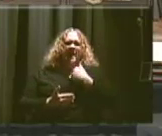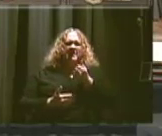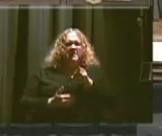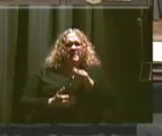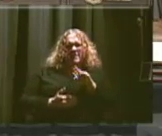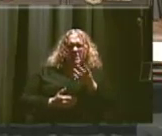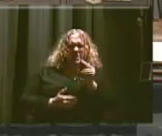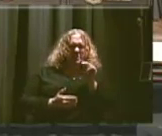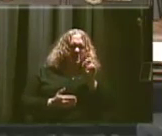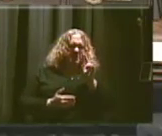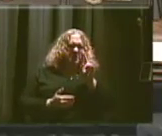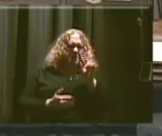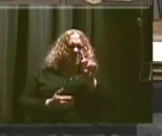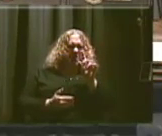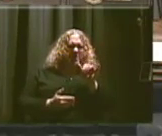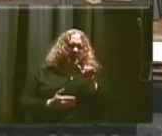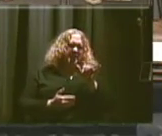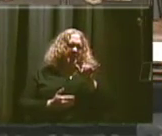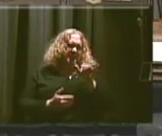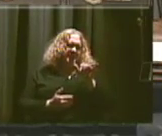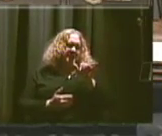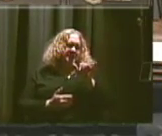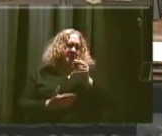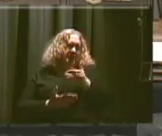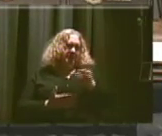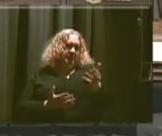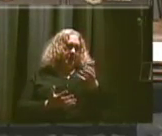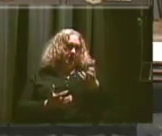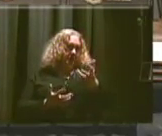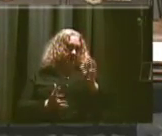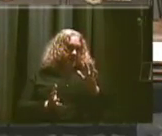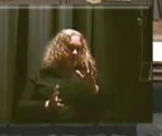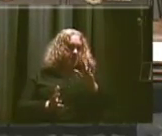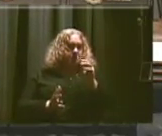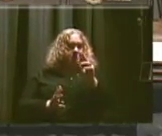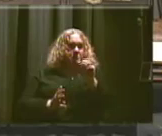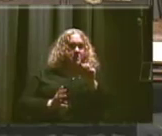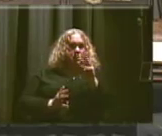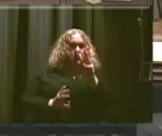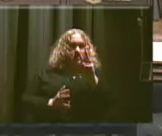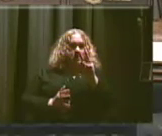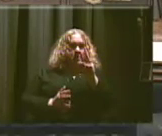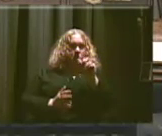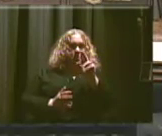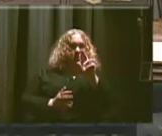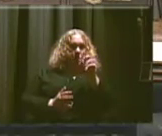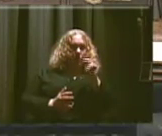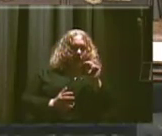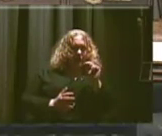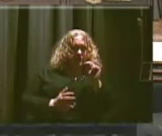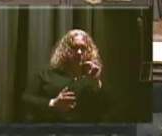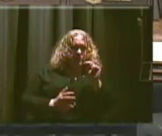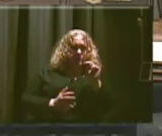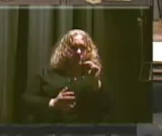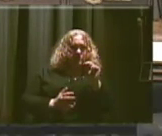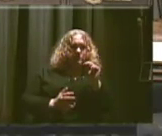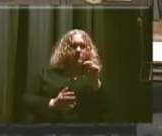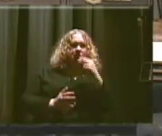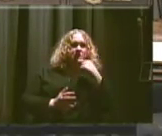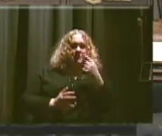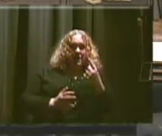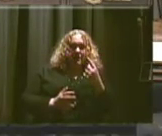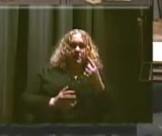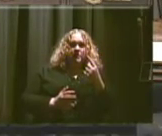nerdy items to finish on. Ms. Horn called out the new organization of internal audit,